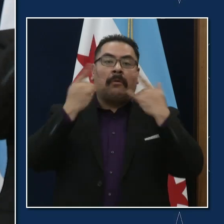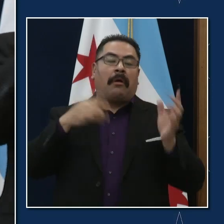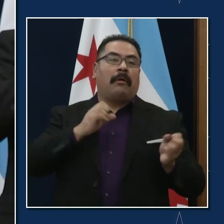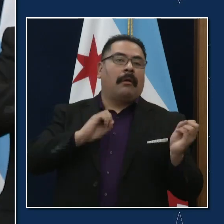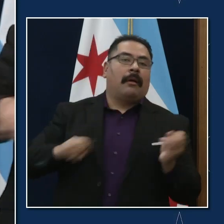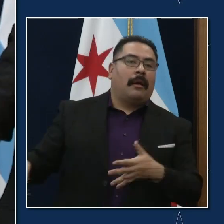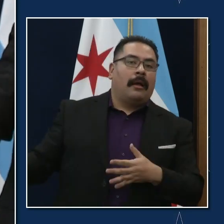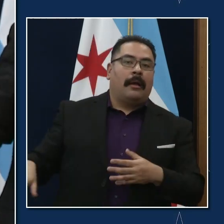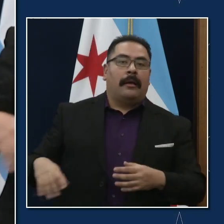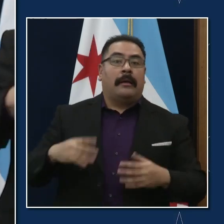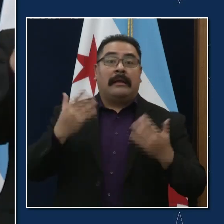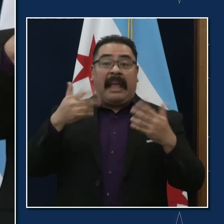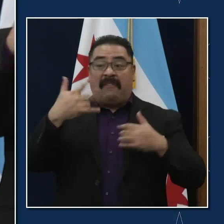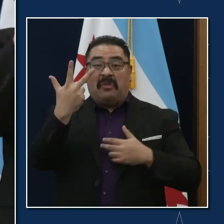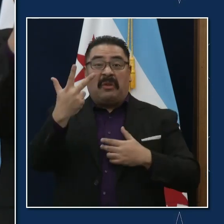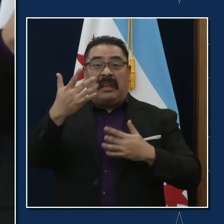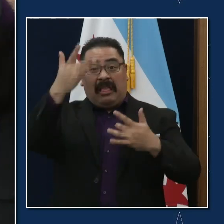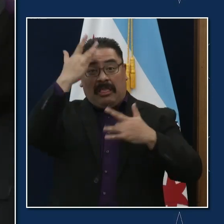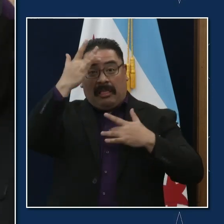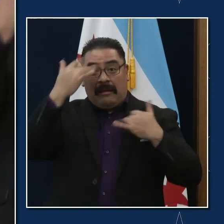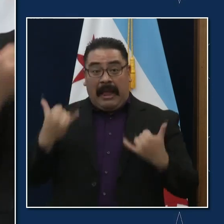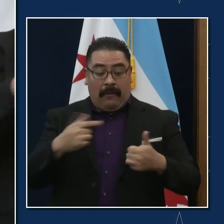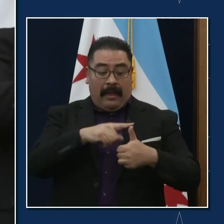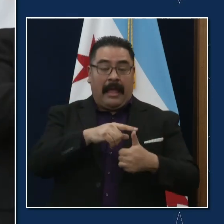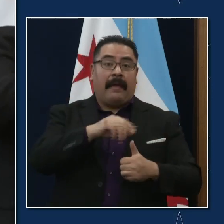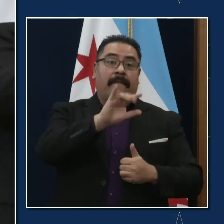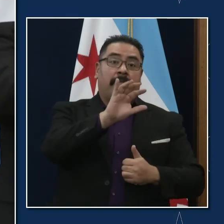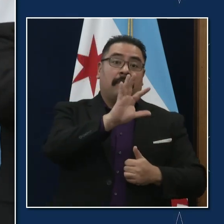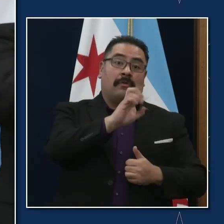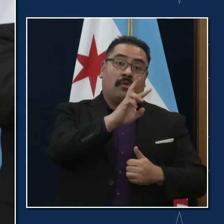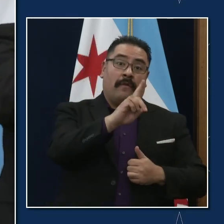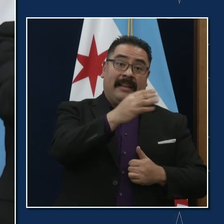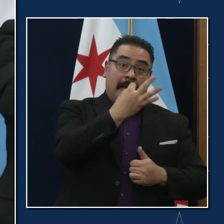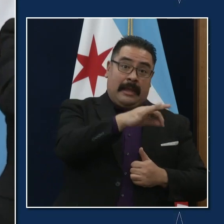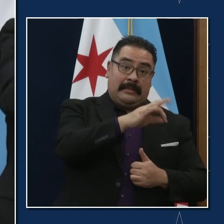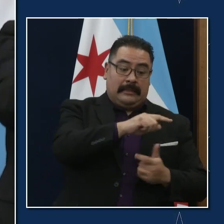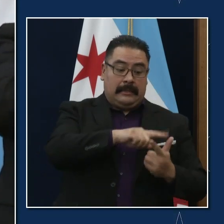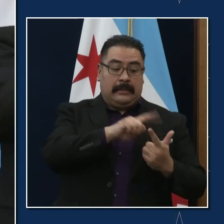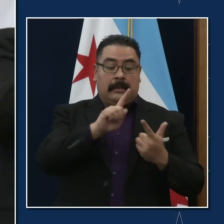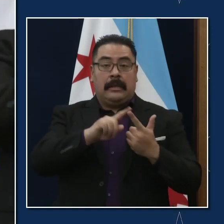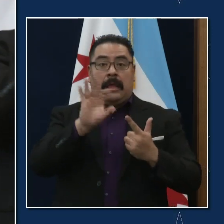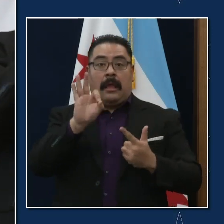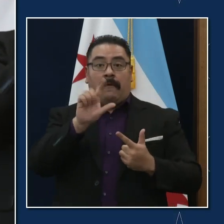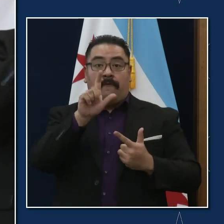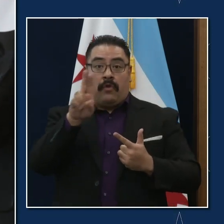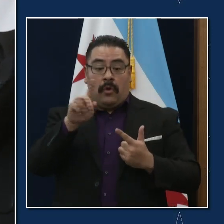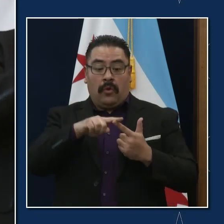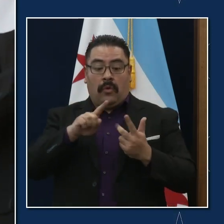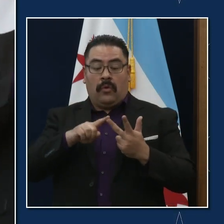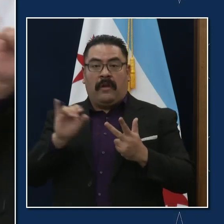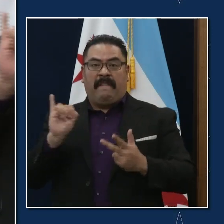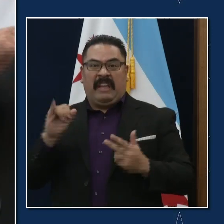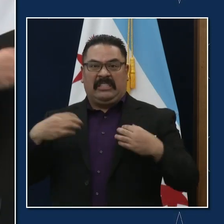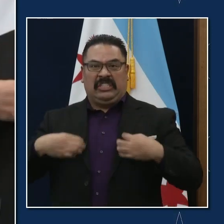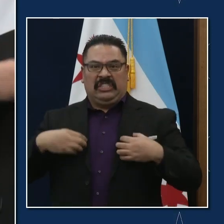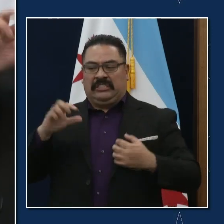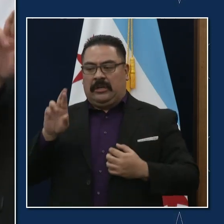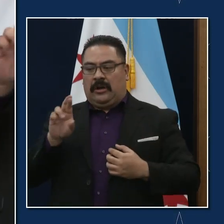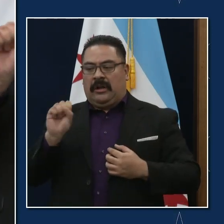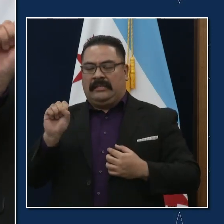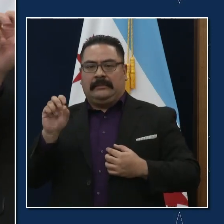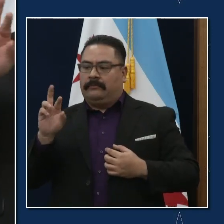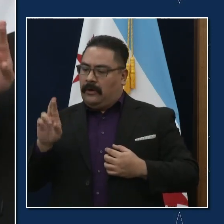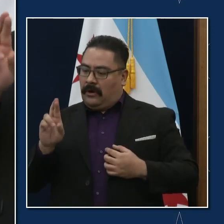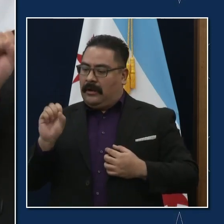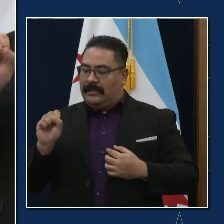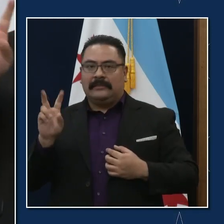is your influenza, RSV, and COVID-19. That very much remains as of today. I have personally, in our own